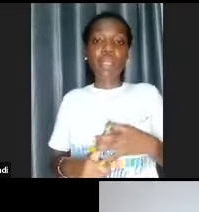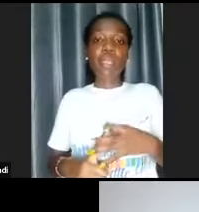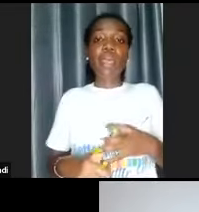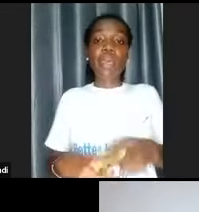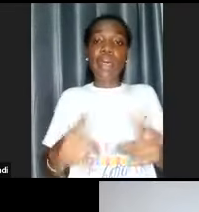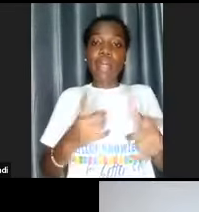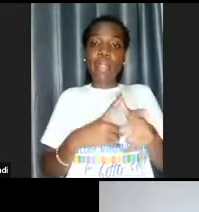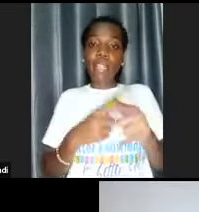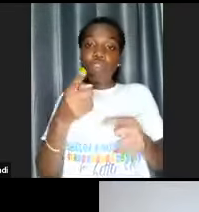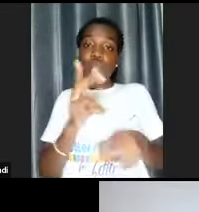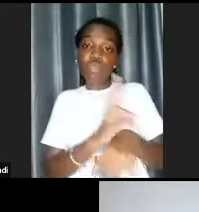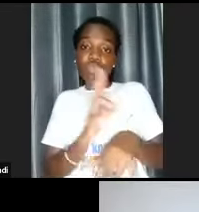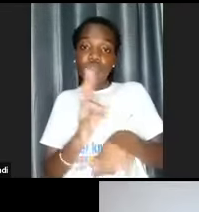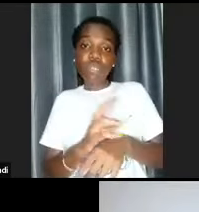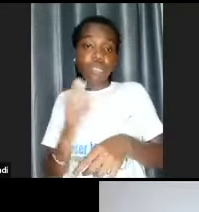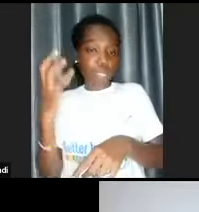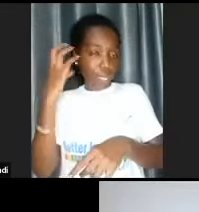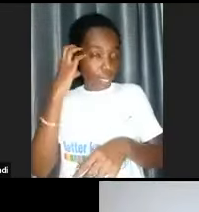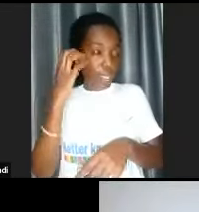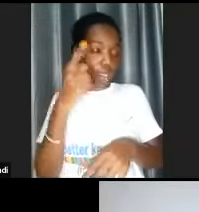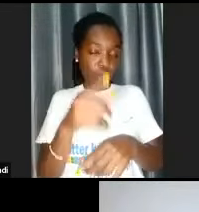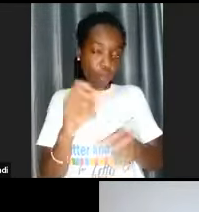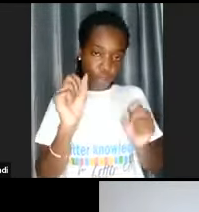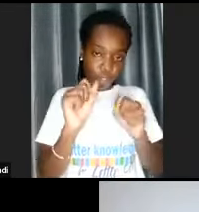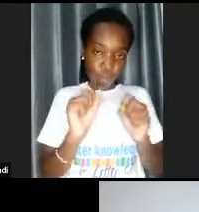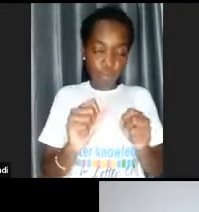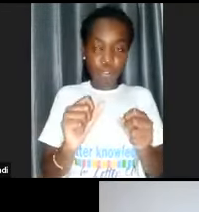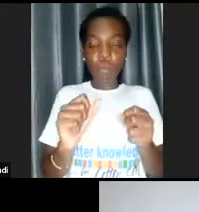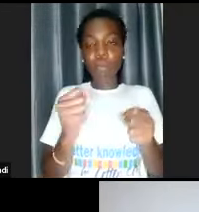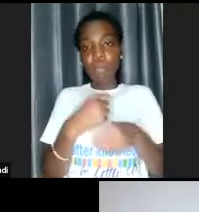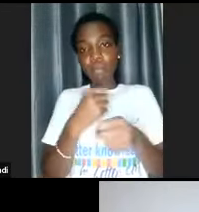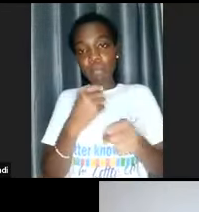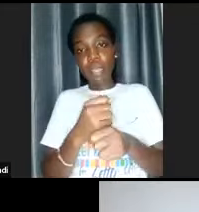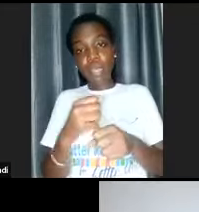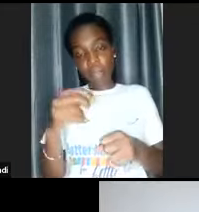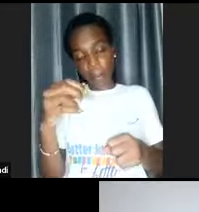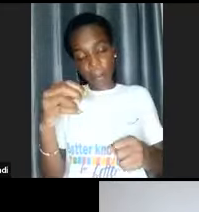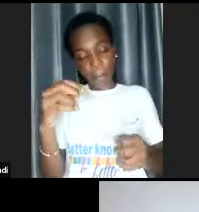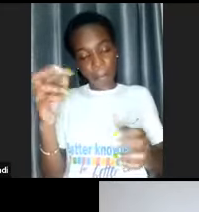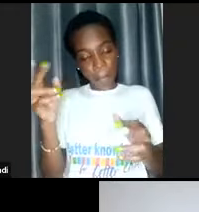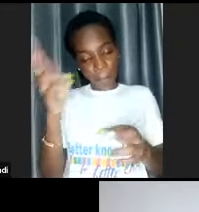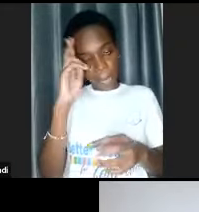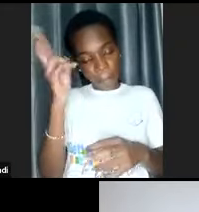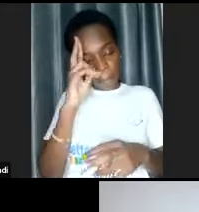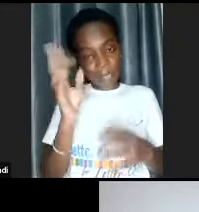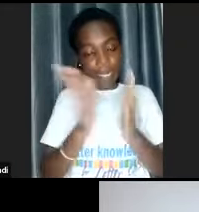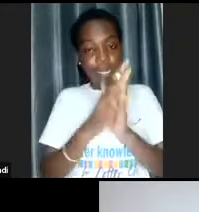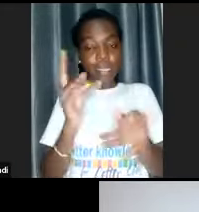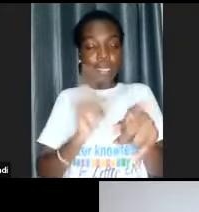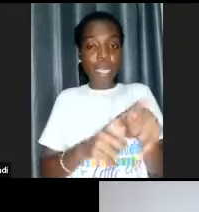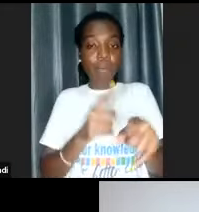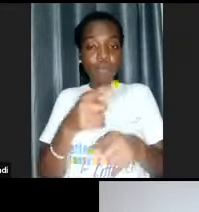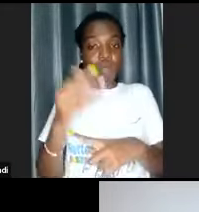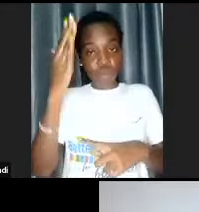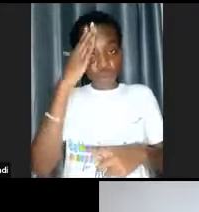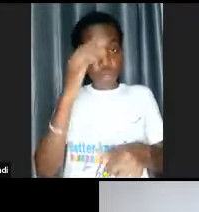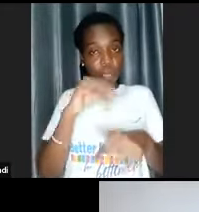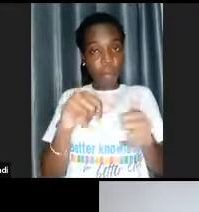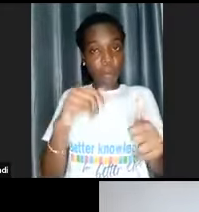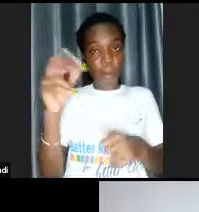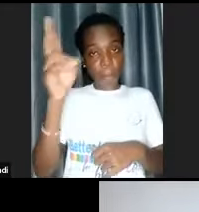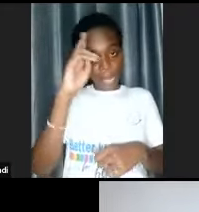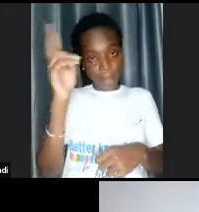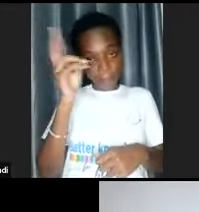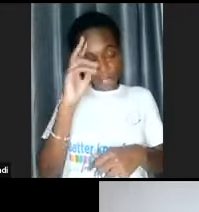be able to shape your purpose. However, the moment you discover your purpose, now from there, you